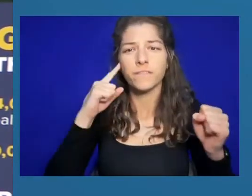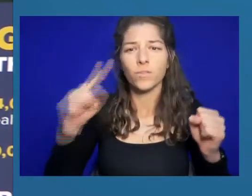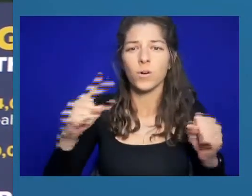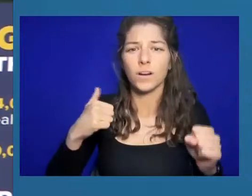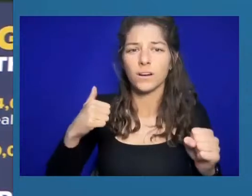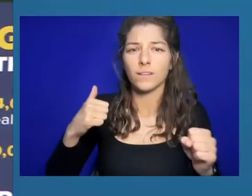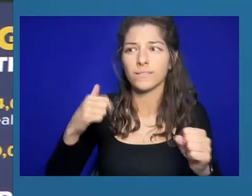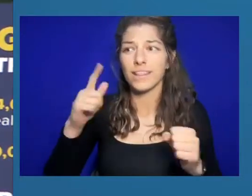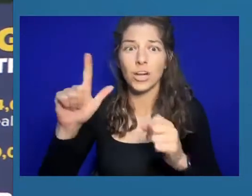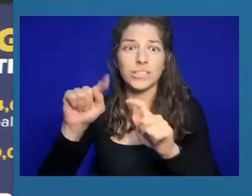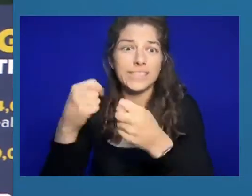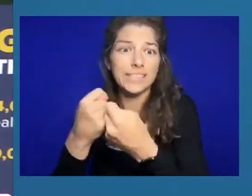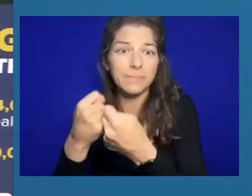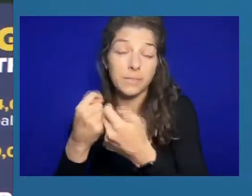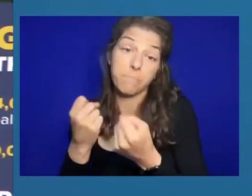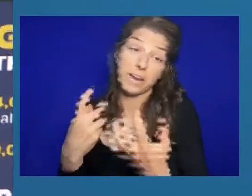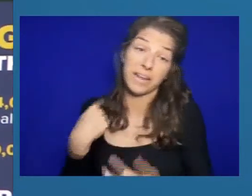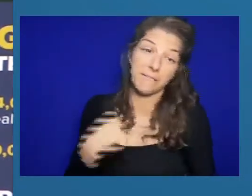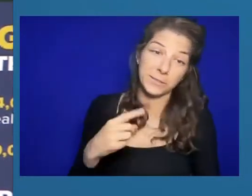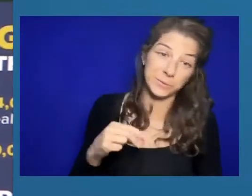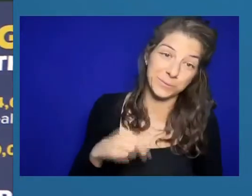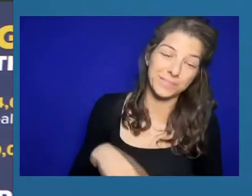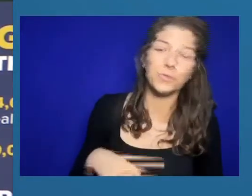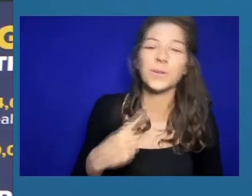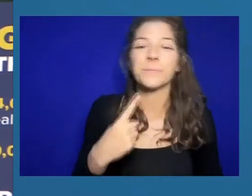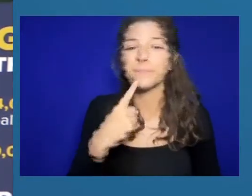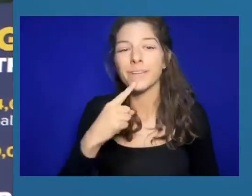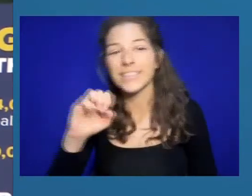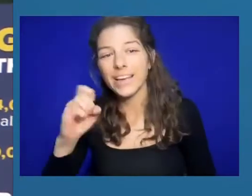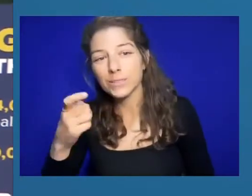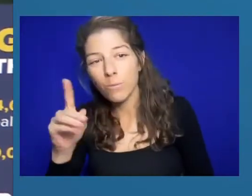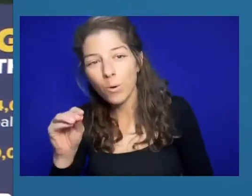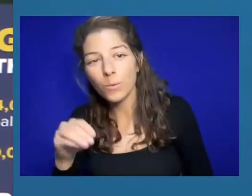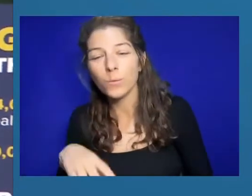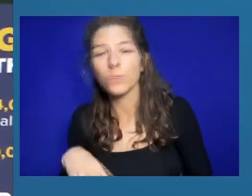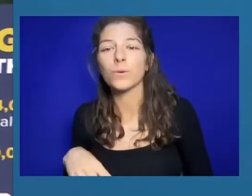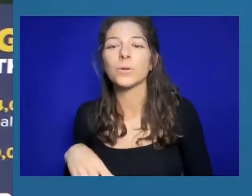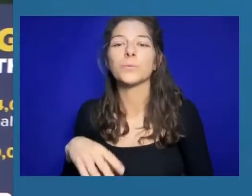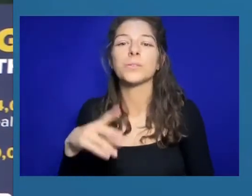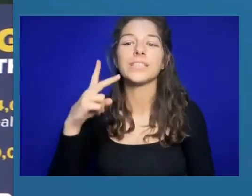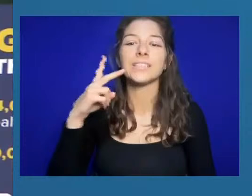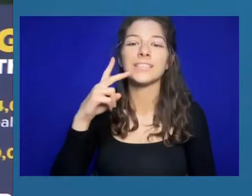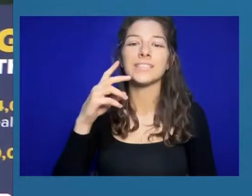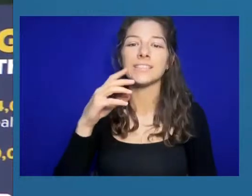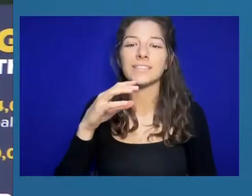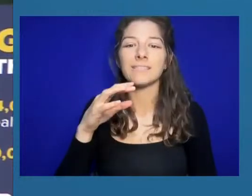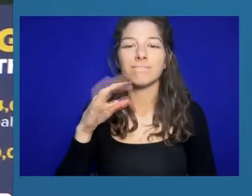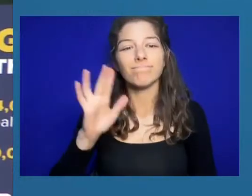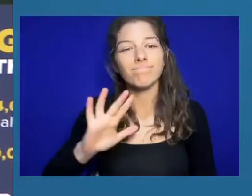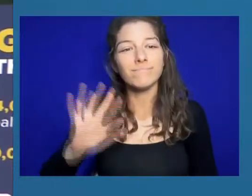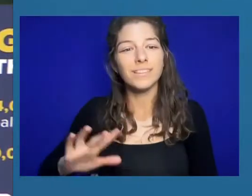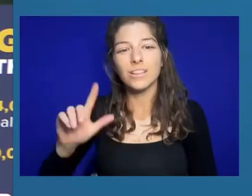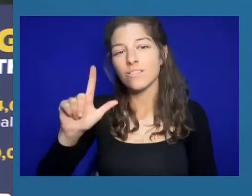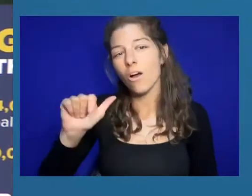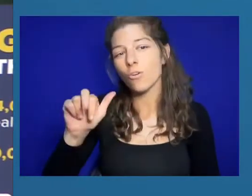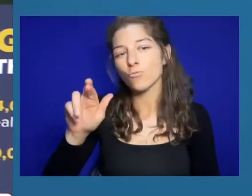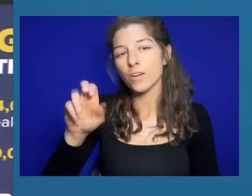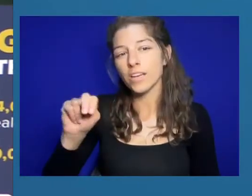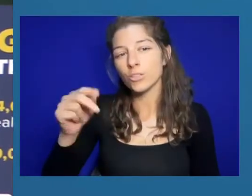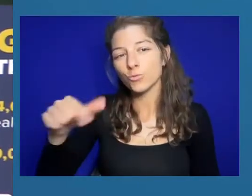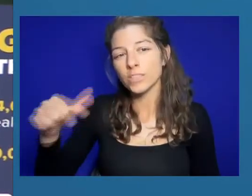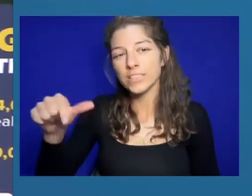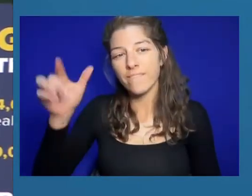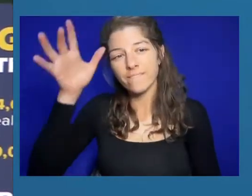do. We miss the Expos. We seniors have fond memories of Lorne Greene as a father figure on